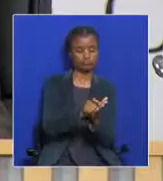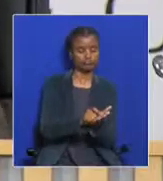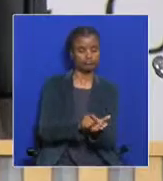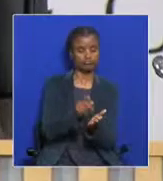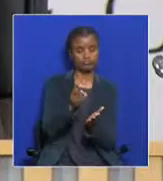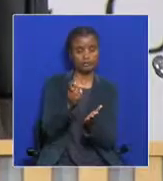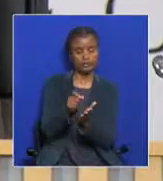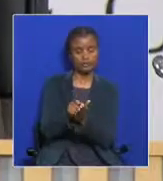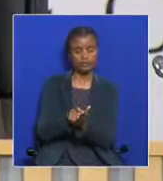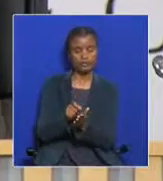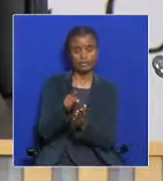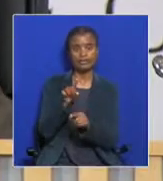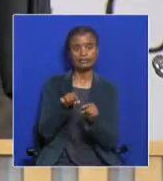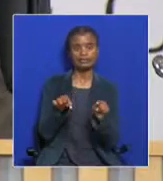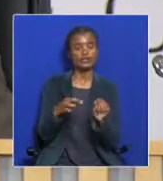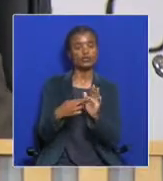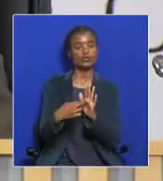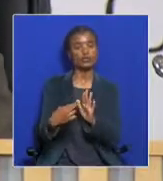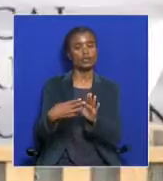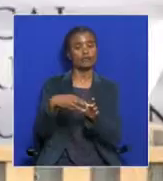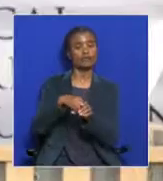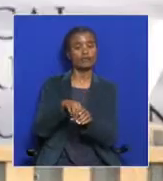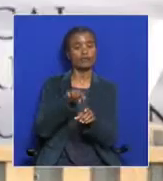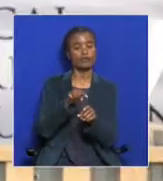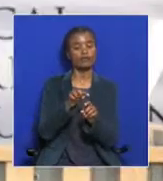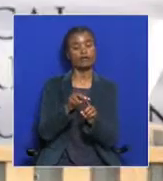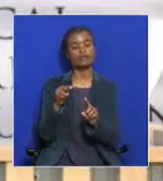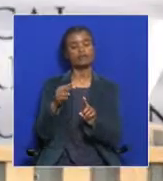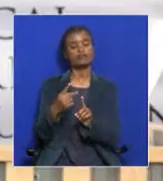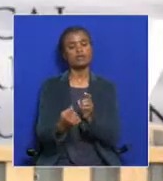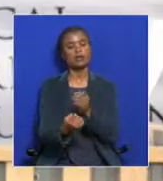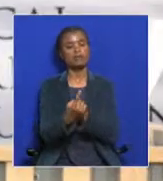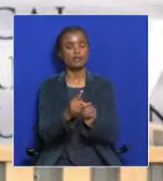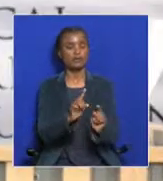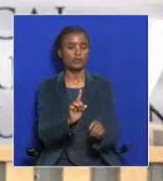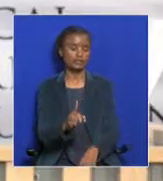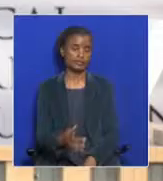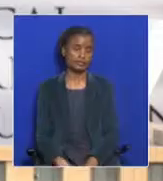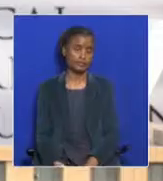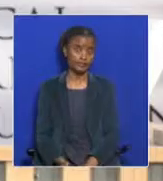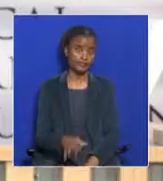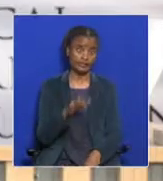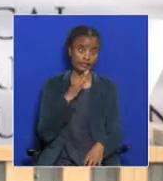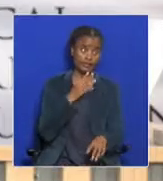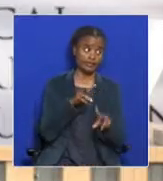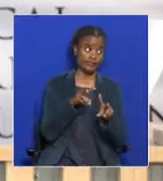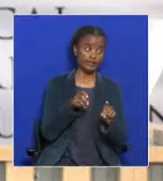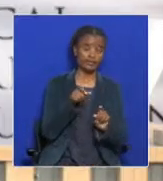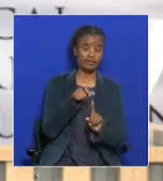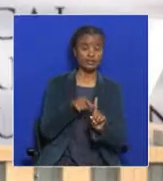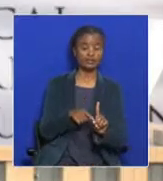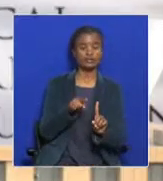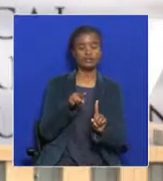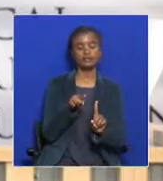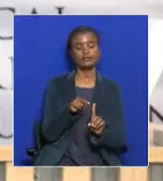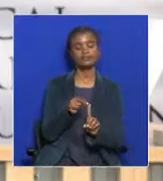complete overview of what transpired. Okay. So as an investigating officer, Warrant Officer